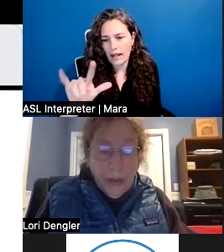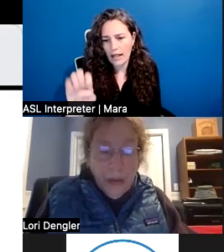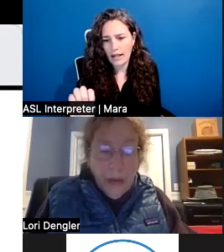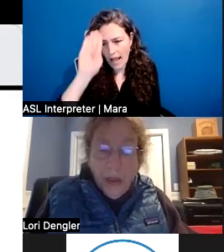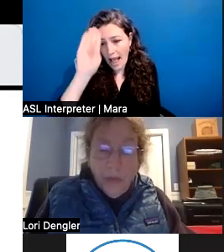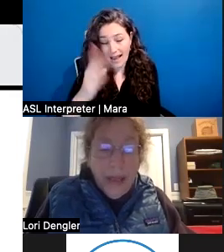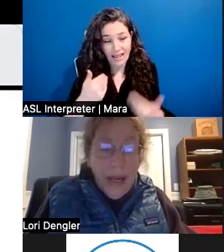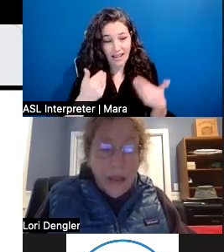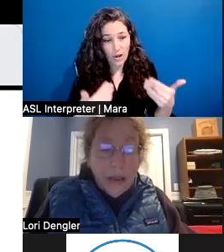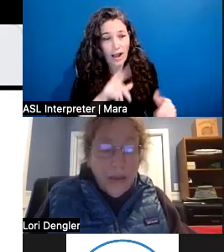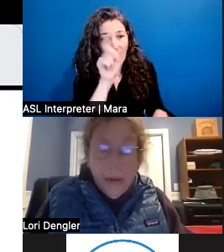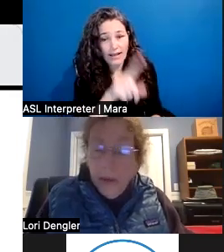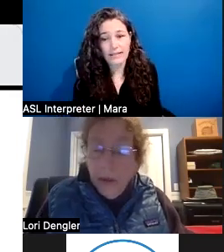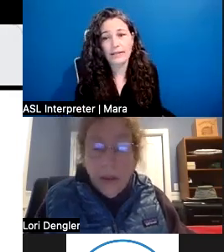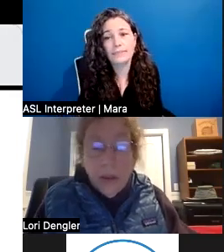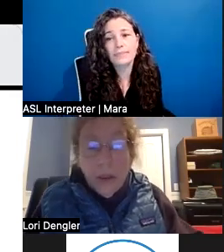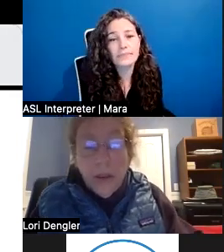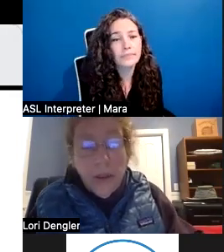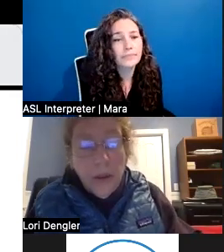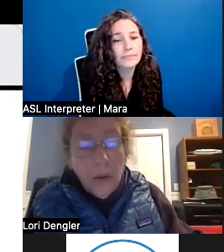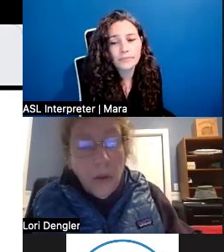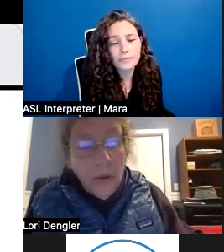ask a question? Please.